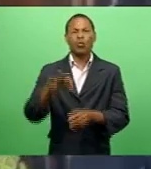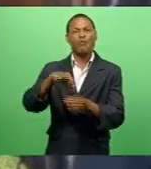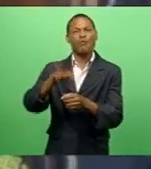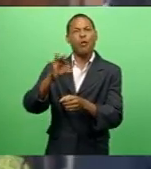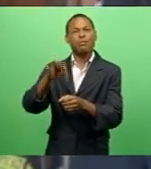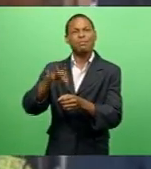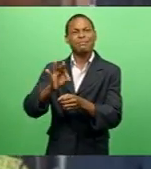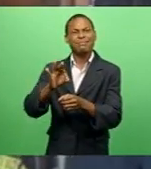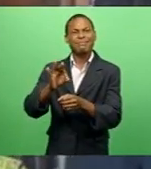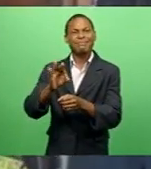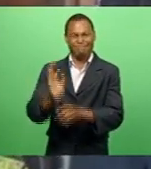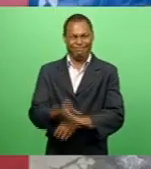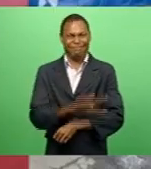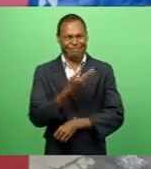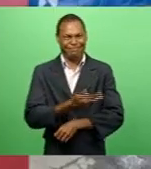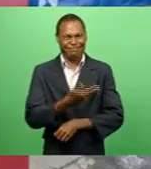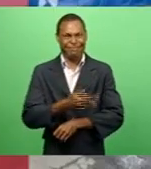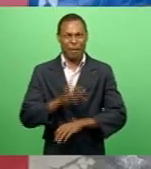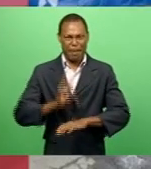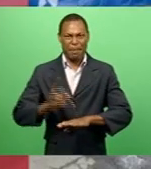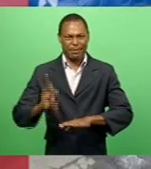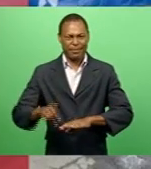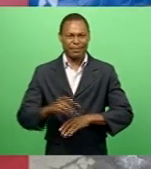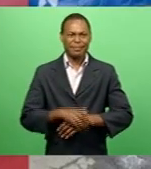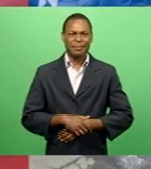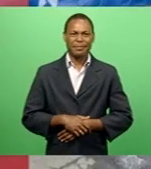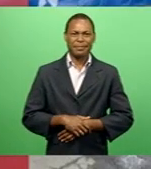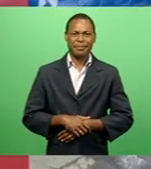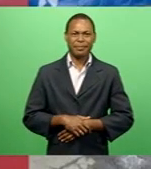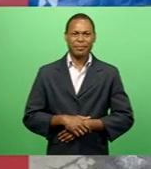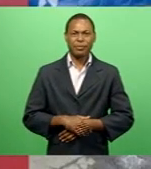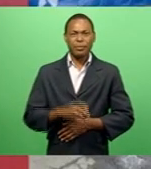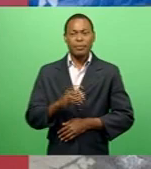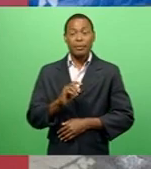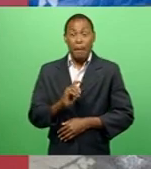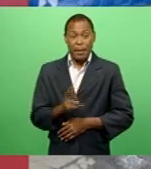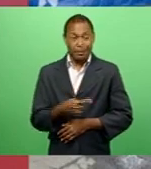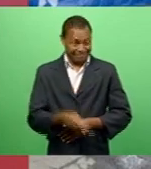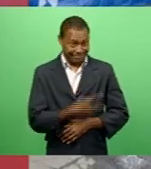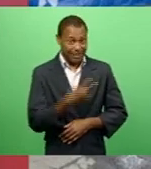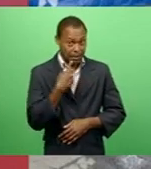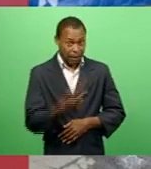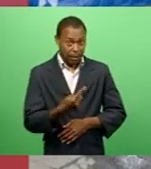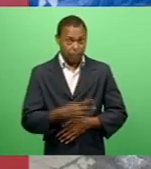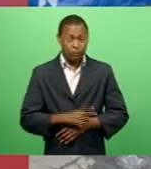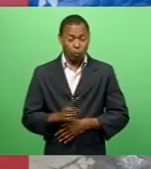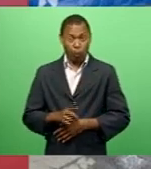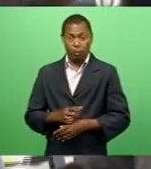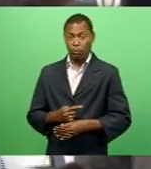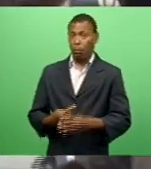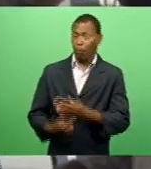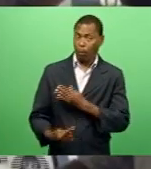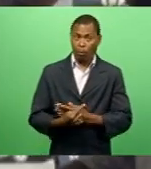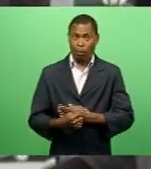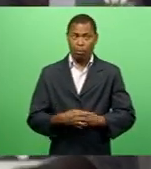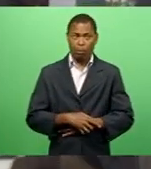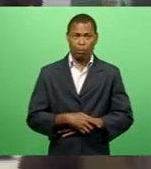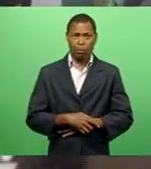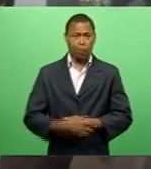the parliamentarians into Parliament. We're certainly standing by their decision. And you know,